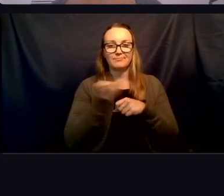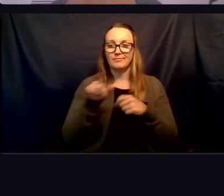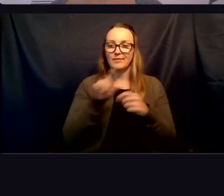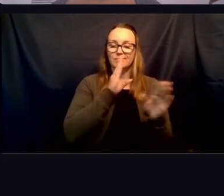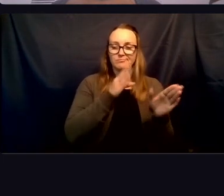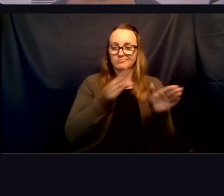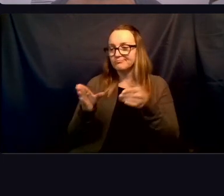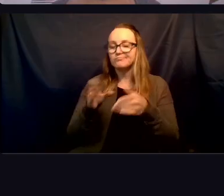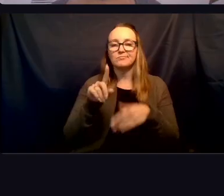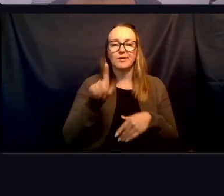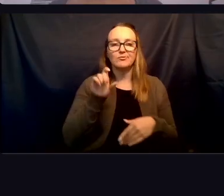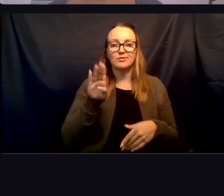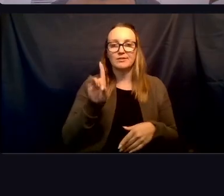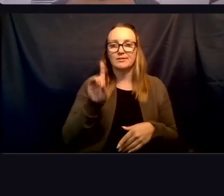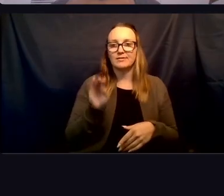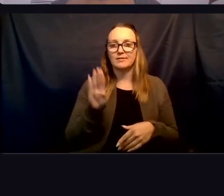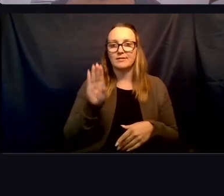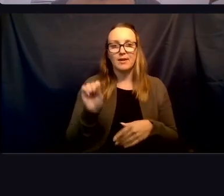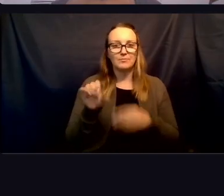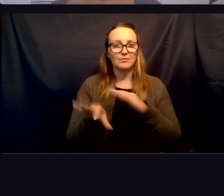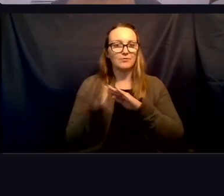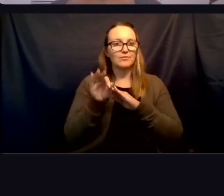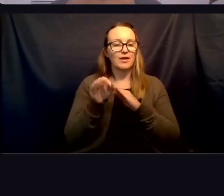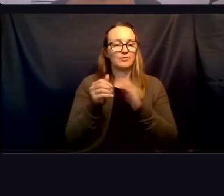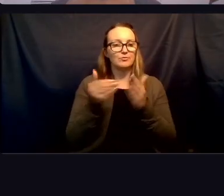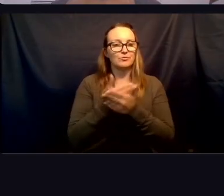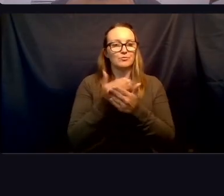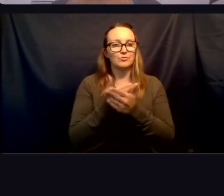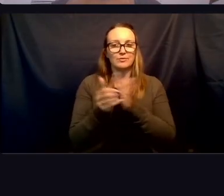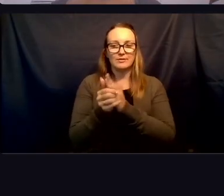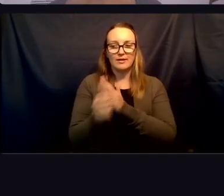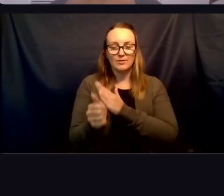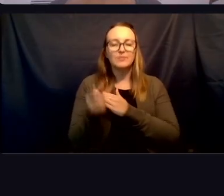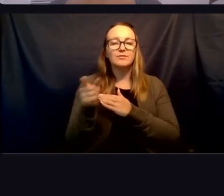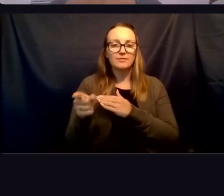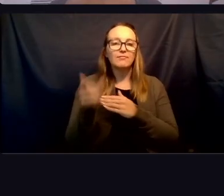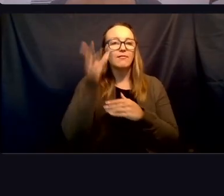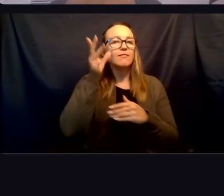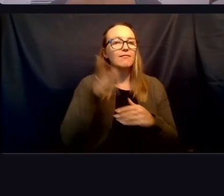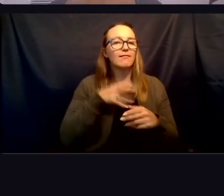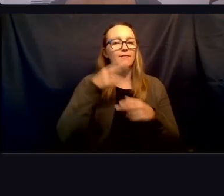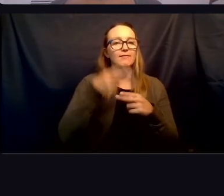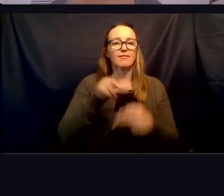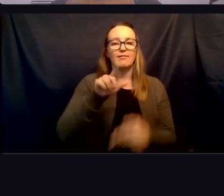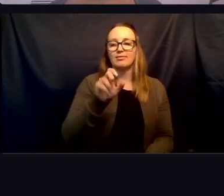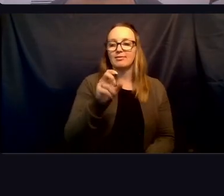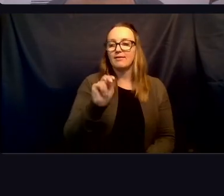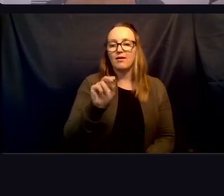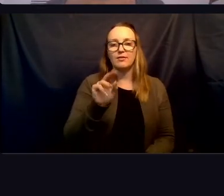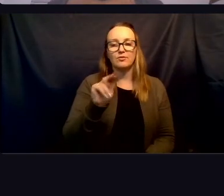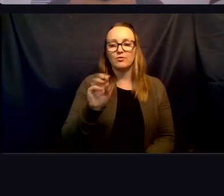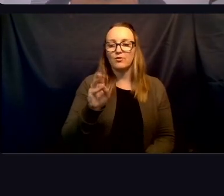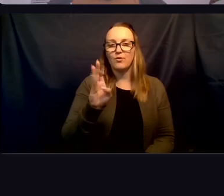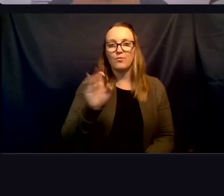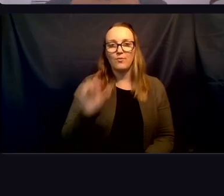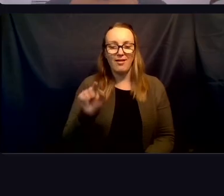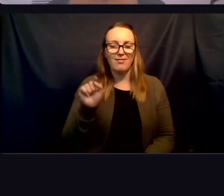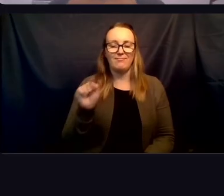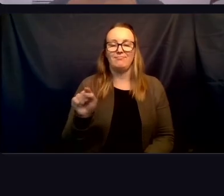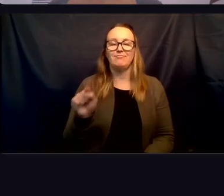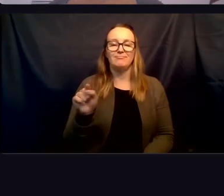skills over the course of the pandemic. It's run by this guy, Leon Noel, and that man's an inspiration. He's incredible.